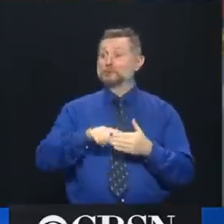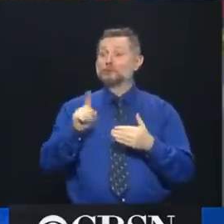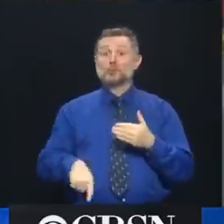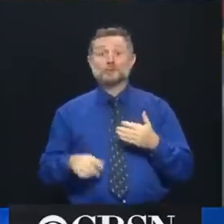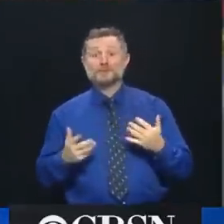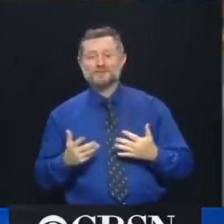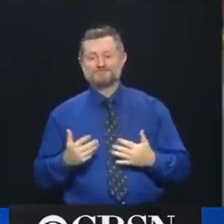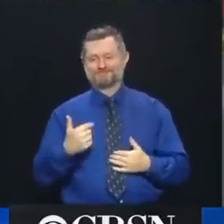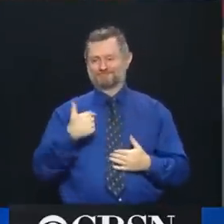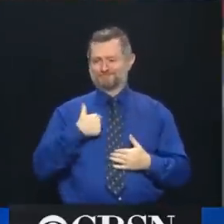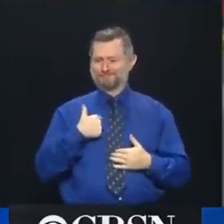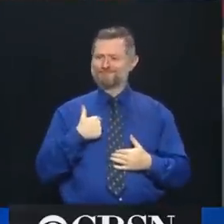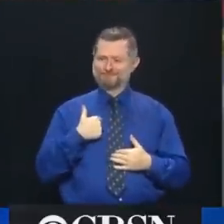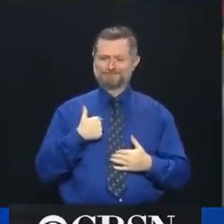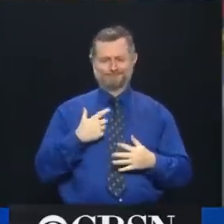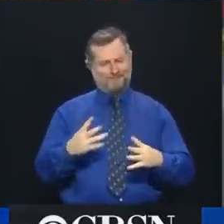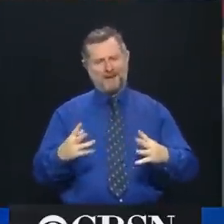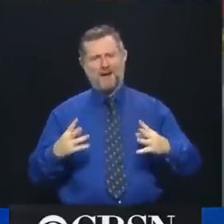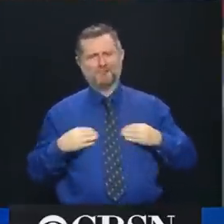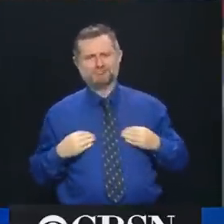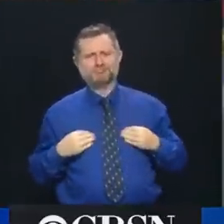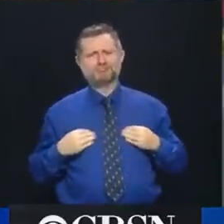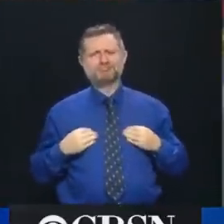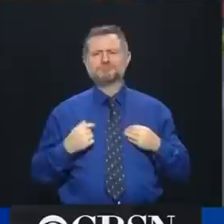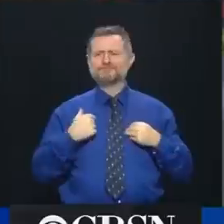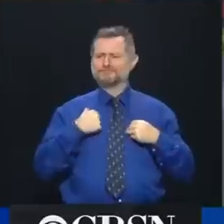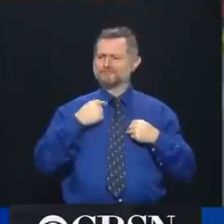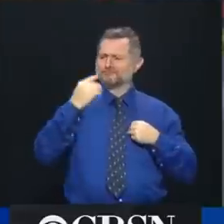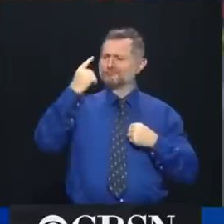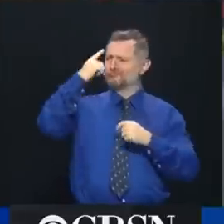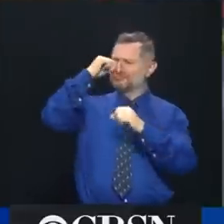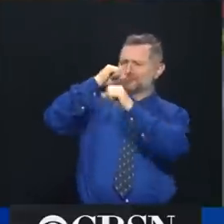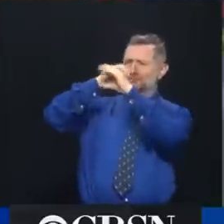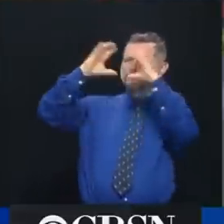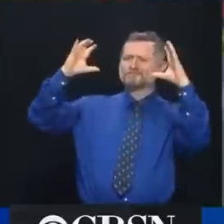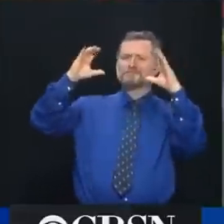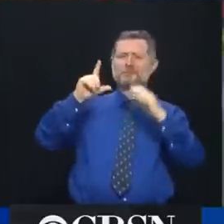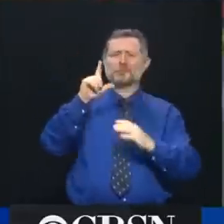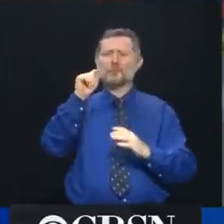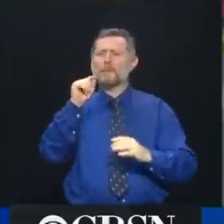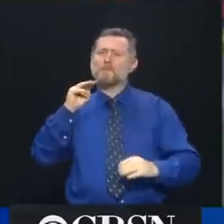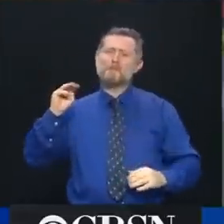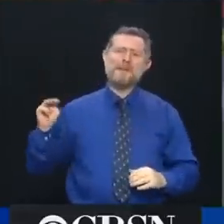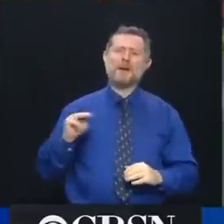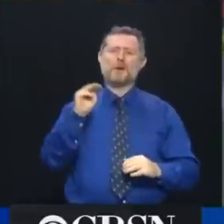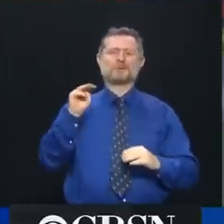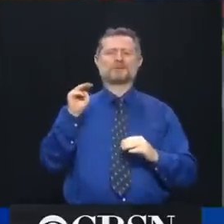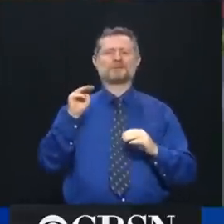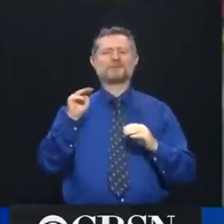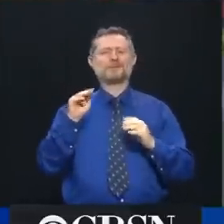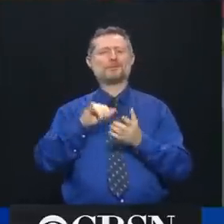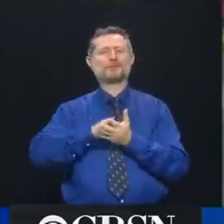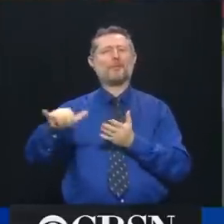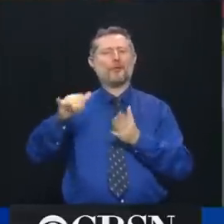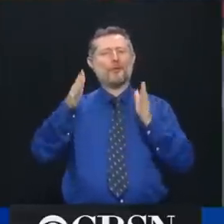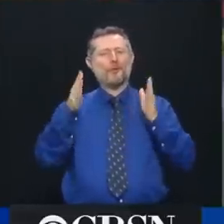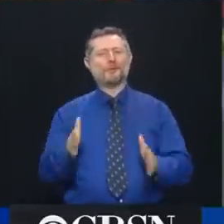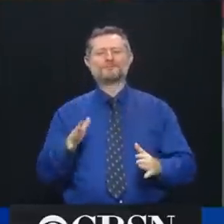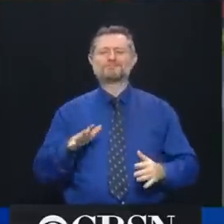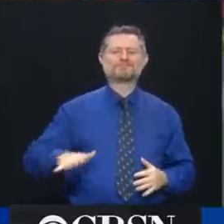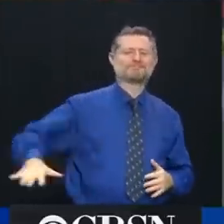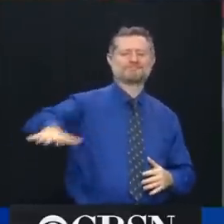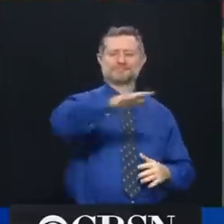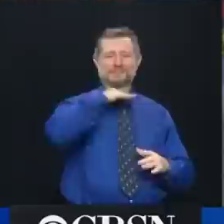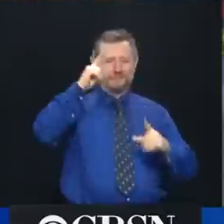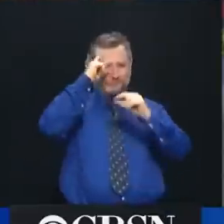internalized the hopes and dreams of 20 million people who share the name new yorkers and i want you to know you are